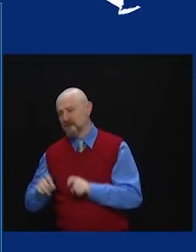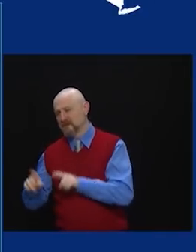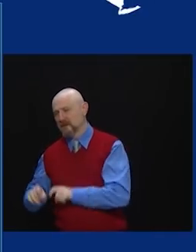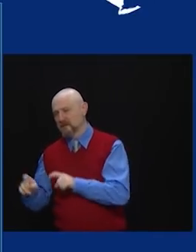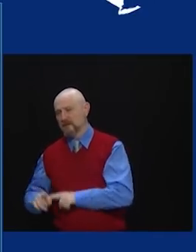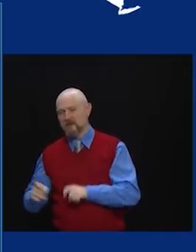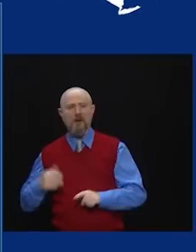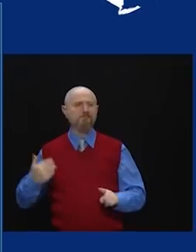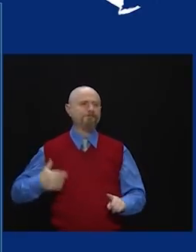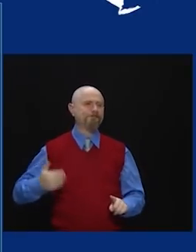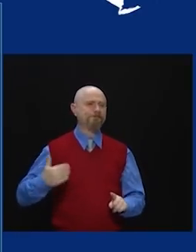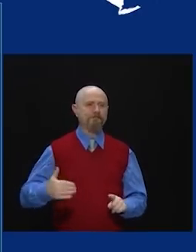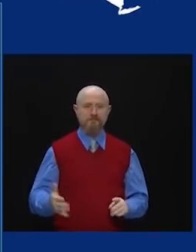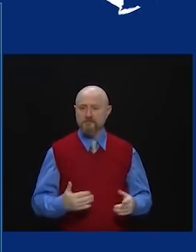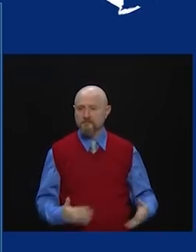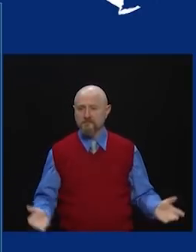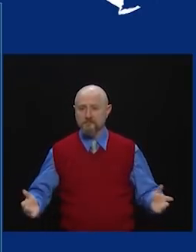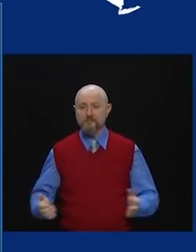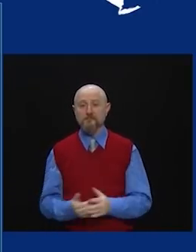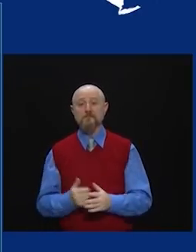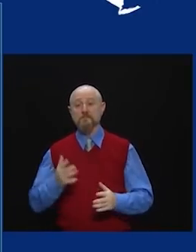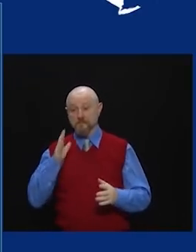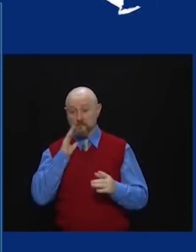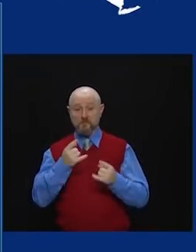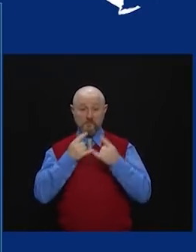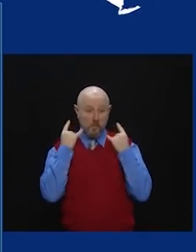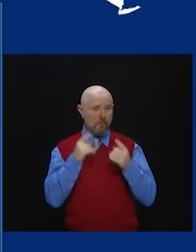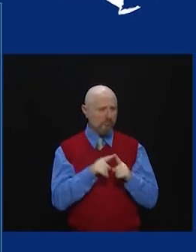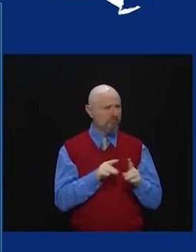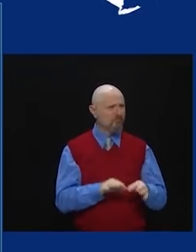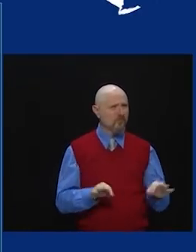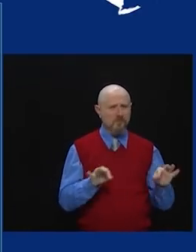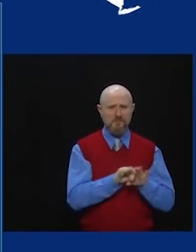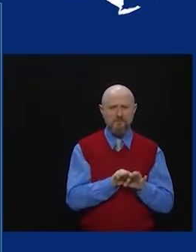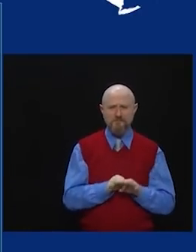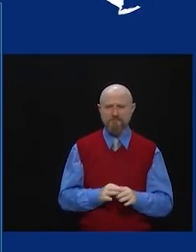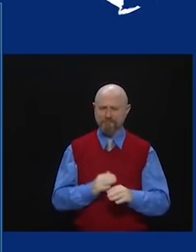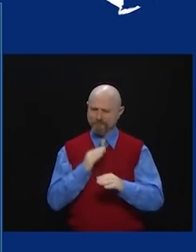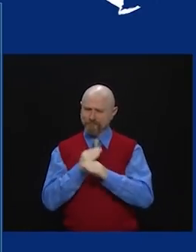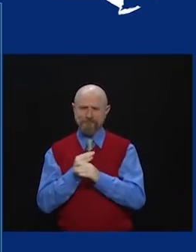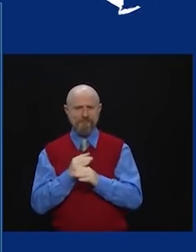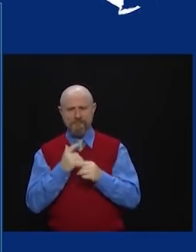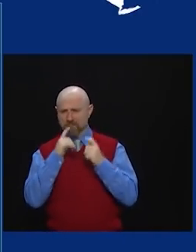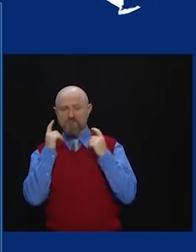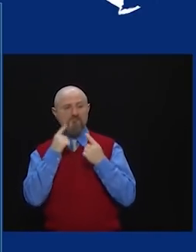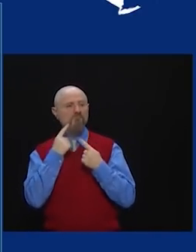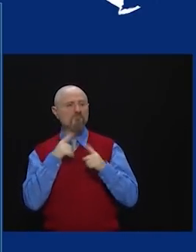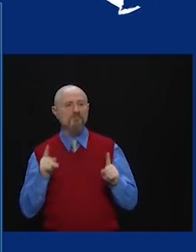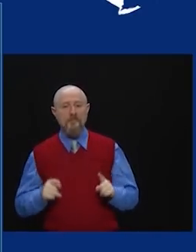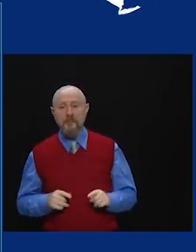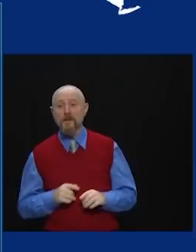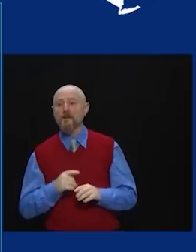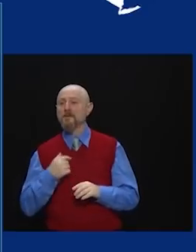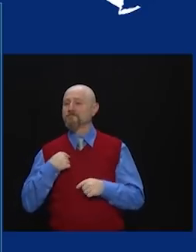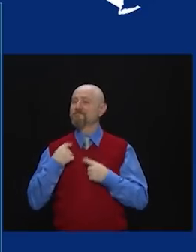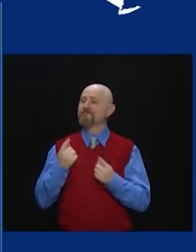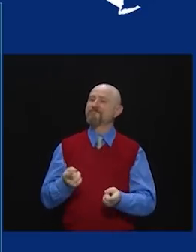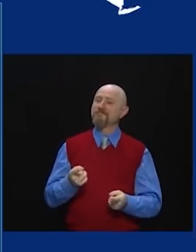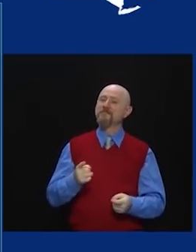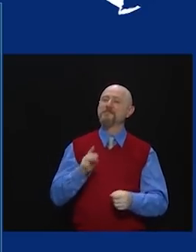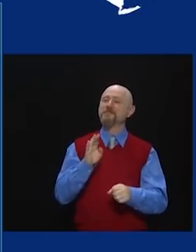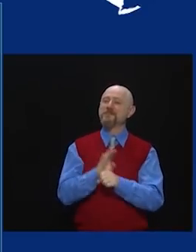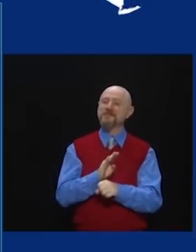that the masks are important. They're an important line of defense. We have had a requirement that businesses throughout the state have to have